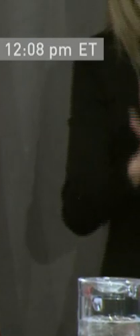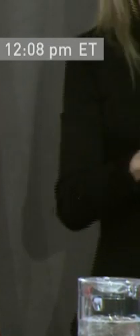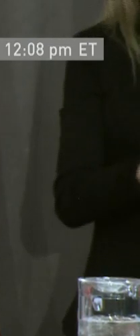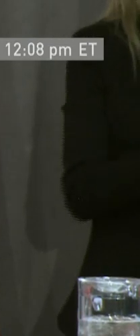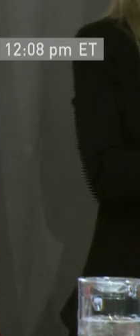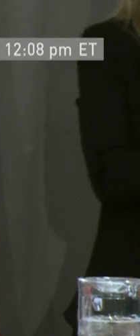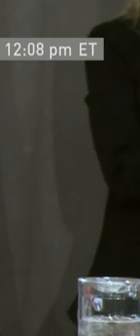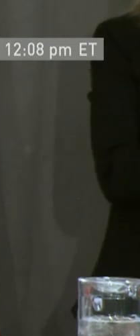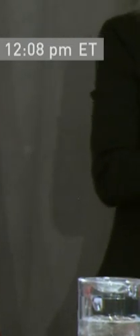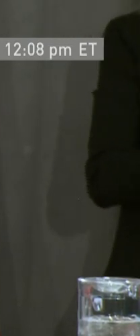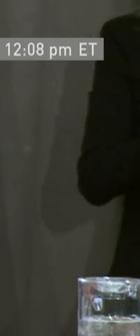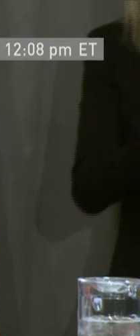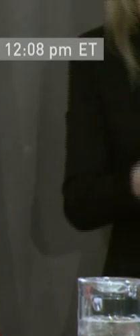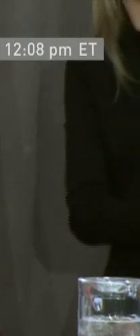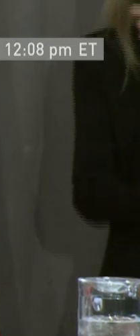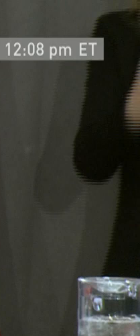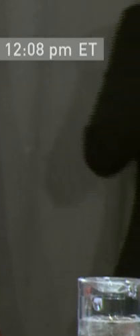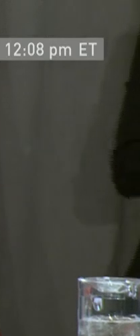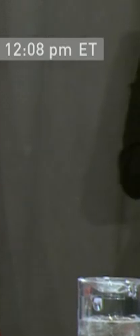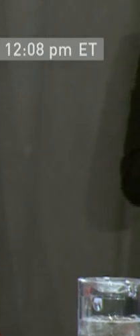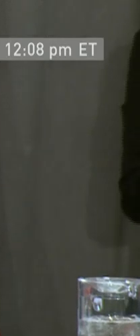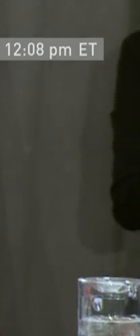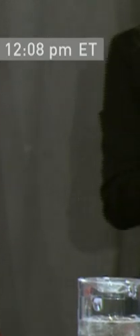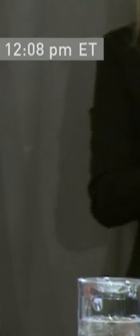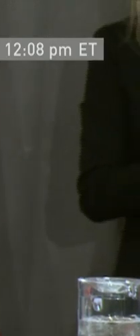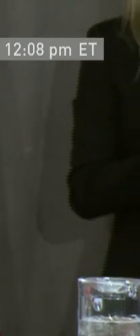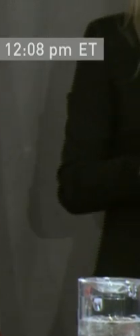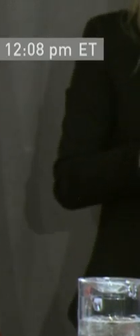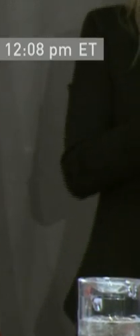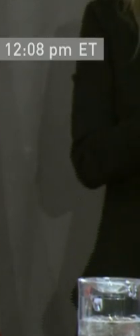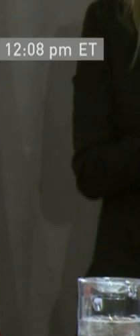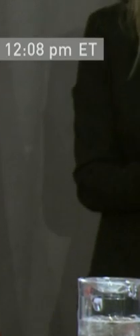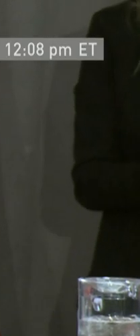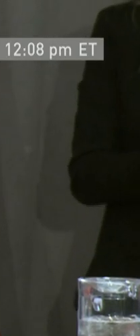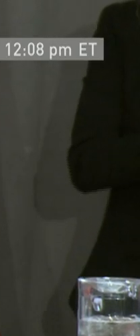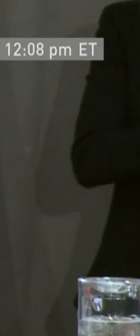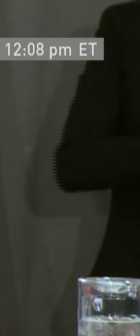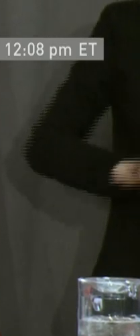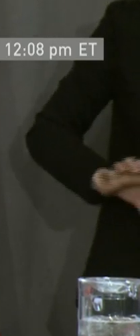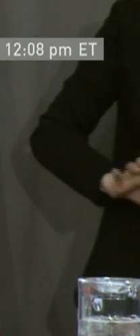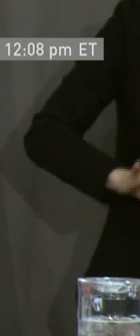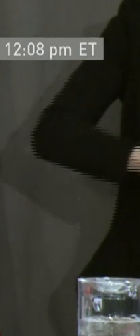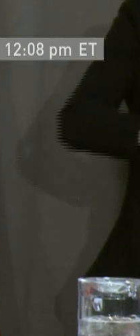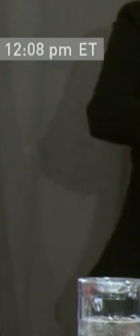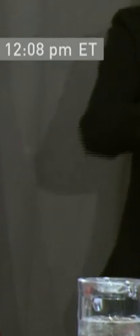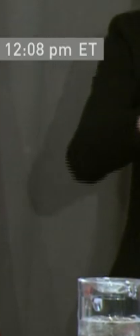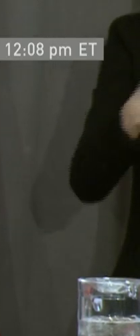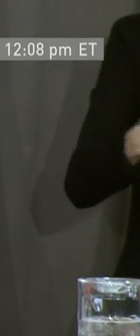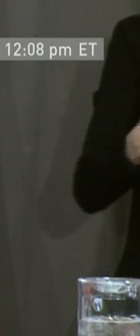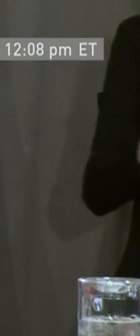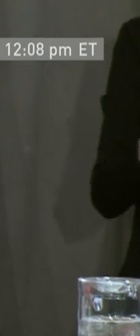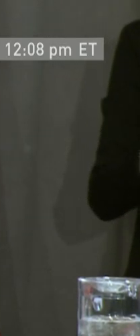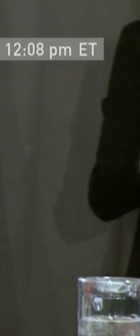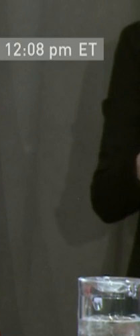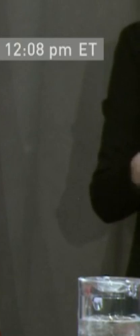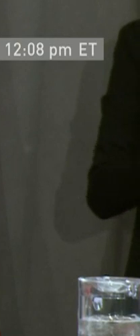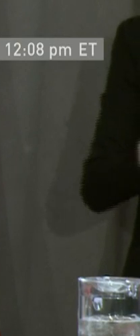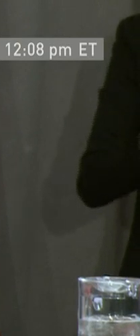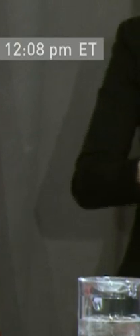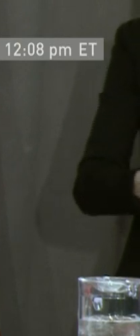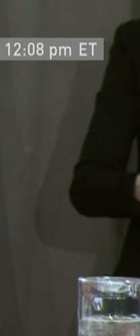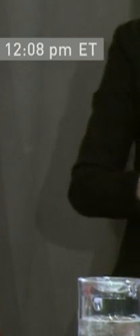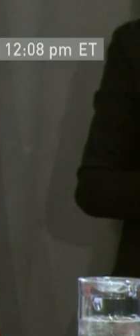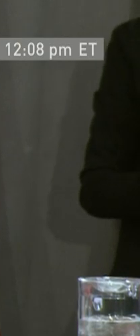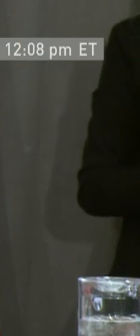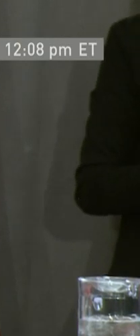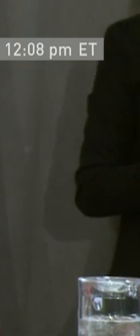a few days, as I itemized. And just to give you an illustration, I mean, I know it sounds quite theoretical to people. Oh, we have